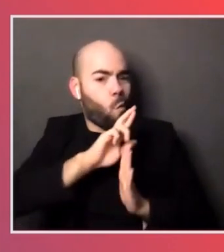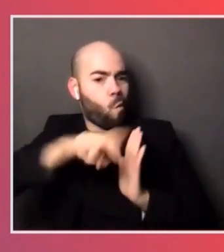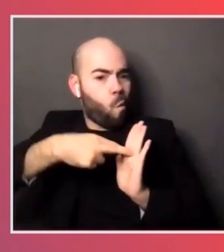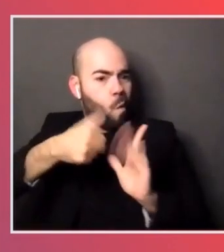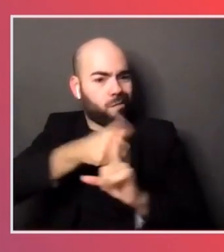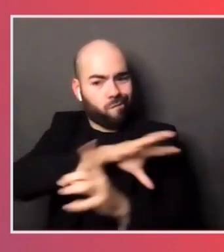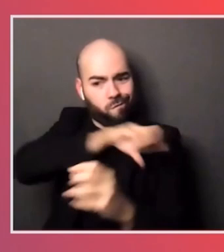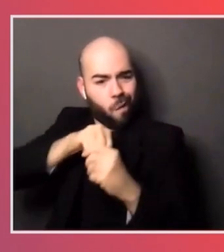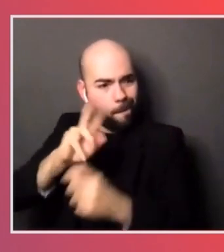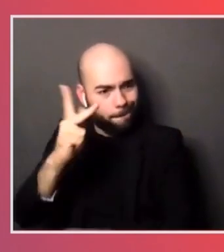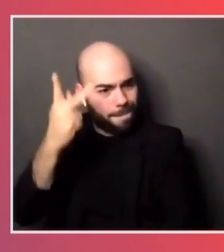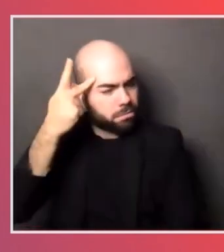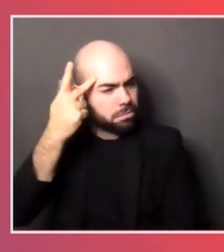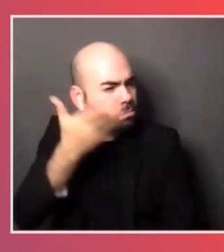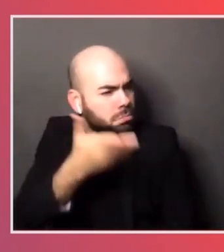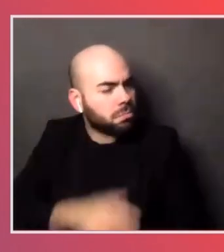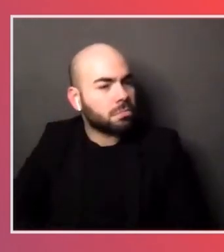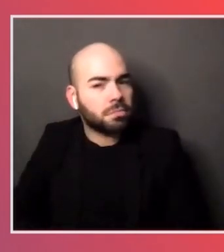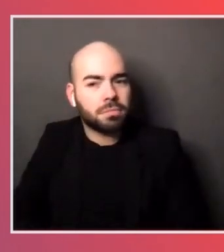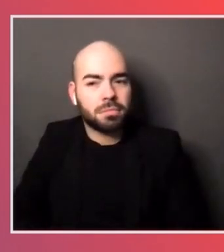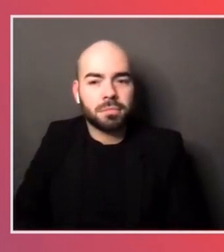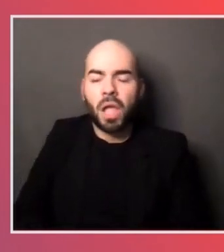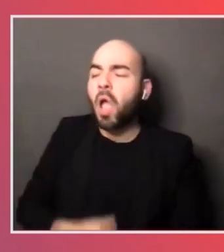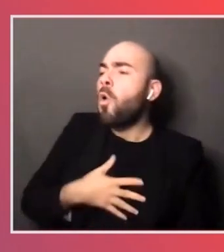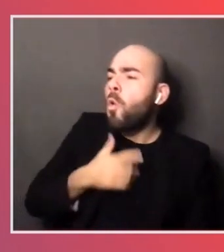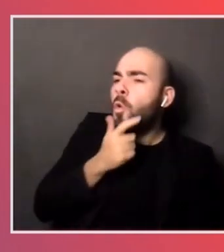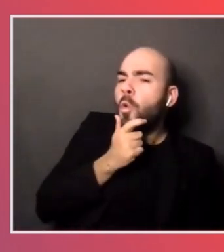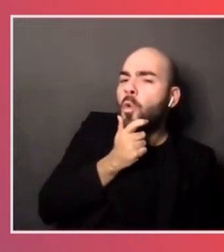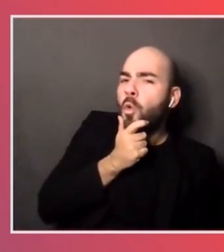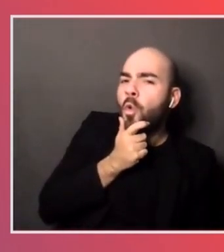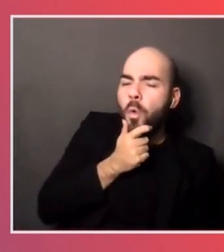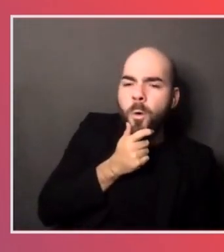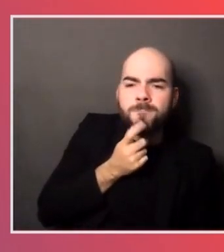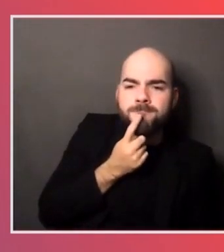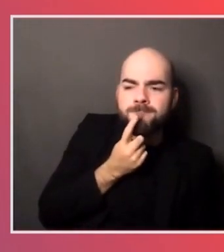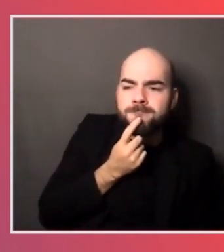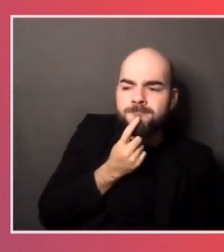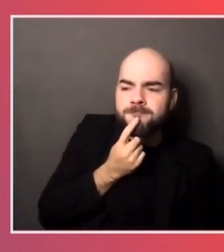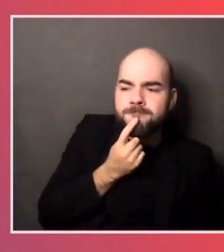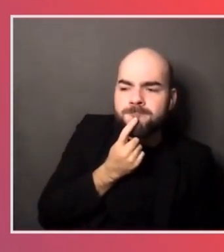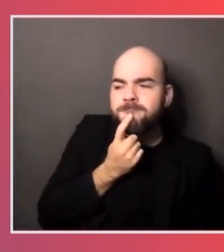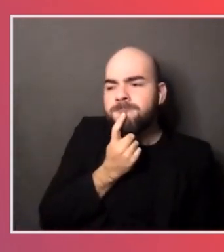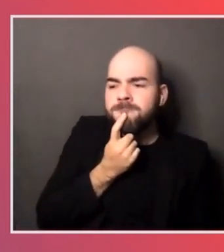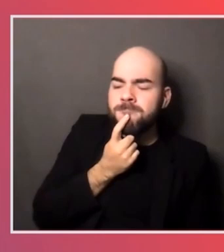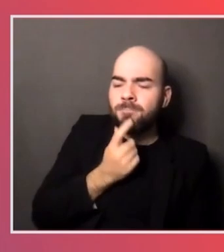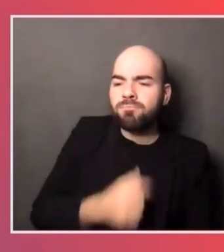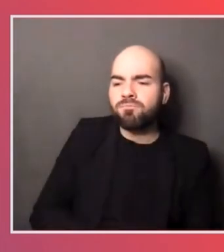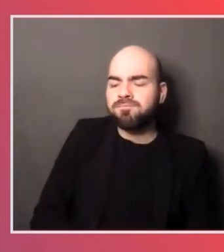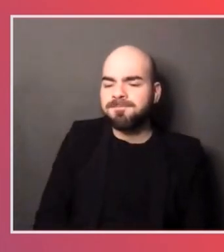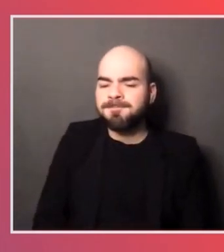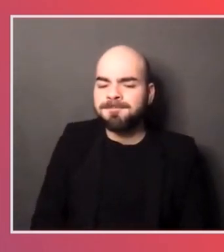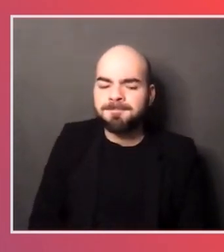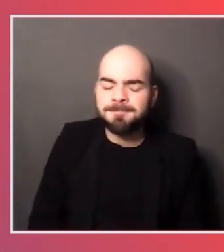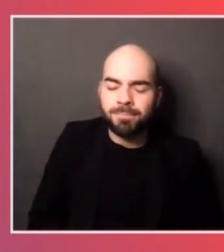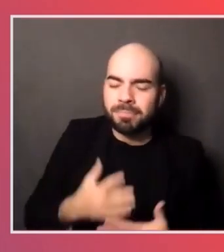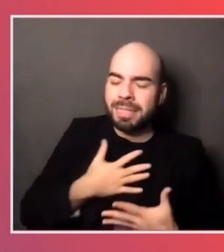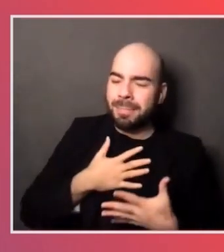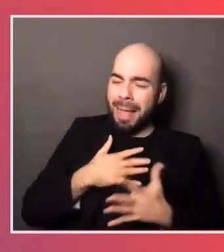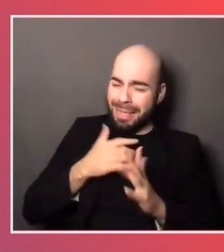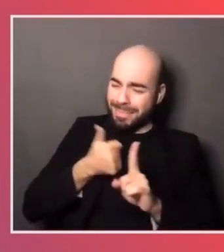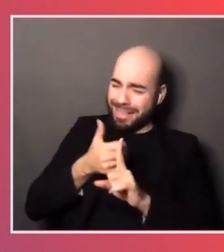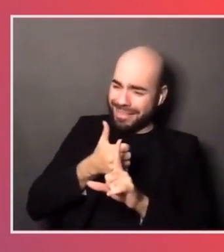She's numbers. God. I don't know. My role in politics? I'm not quite sure. I'm not sure that I have a role in politics,